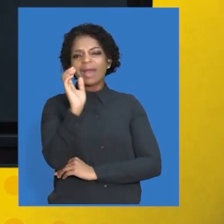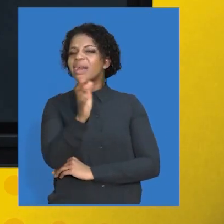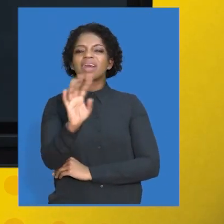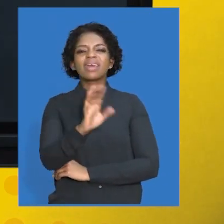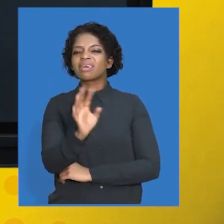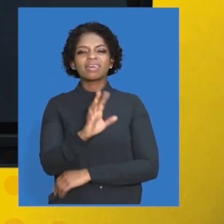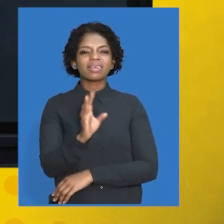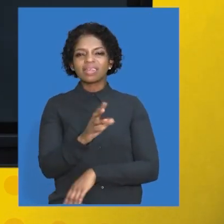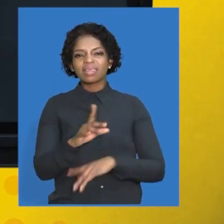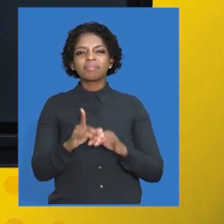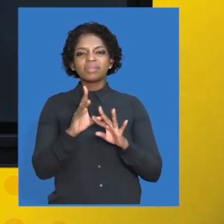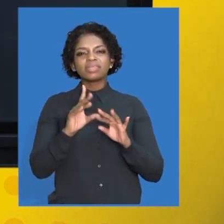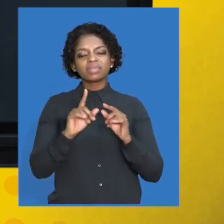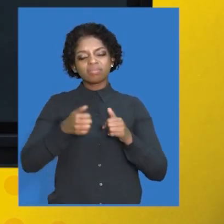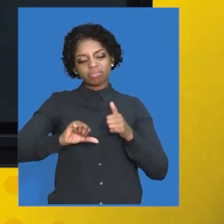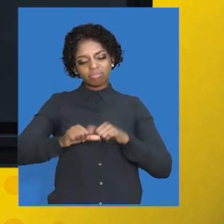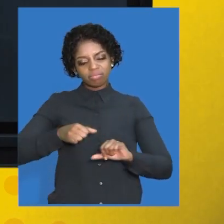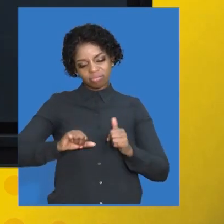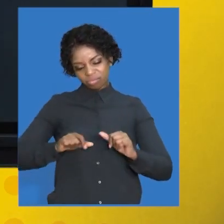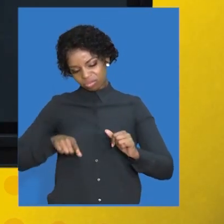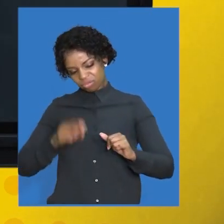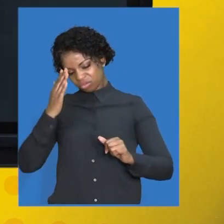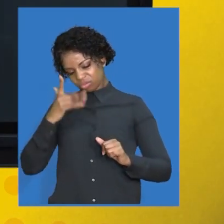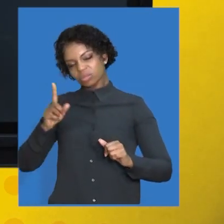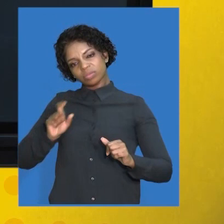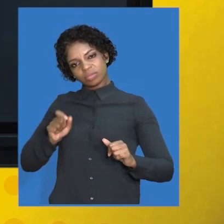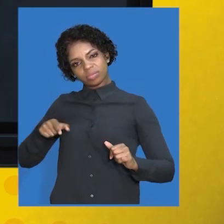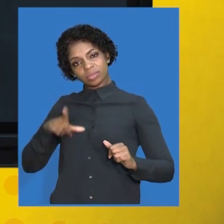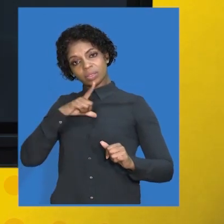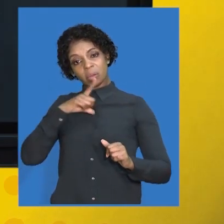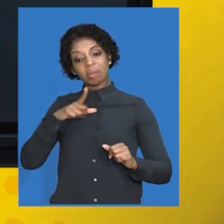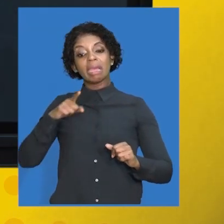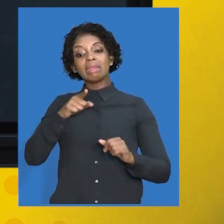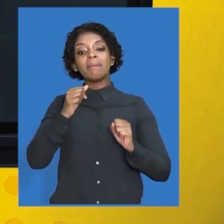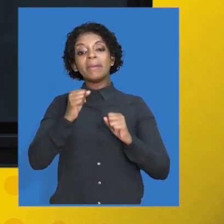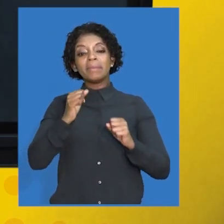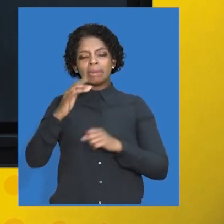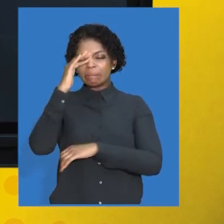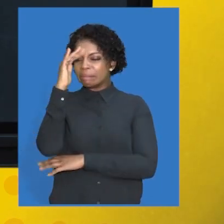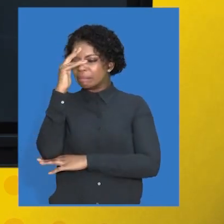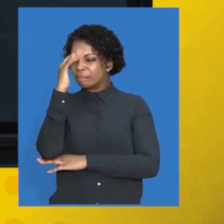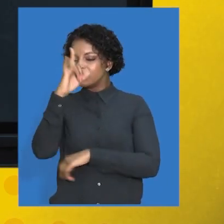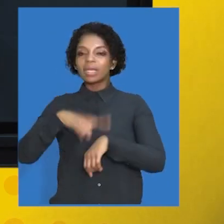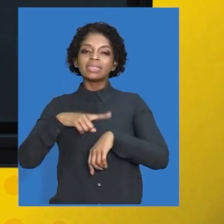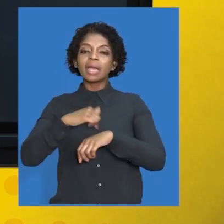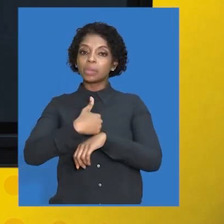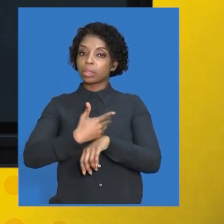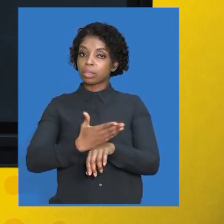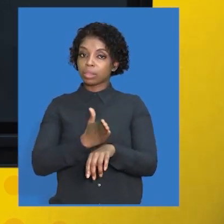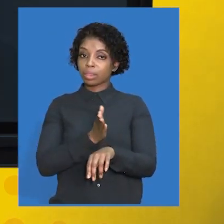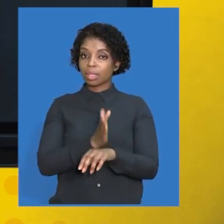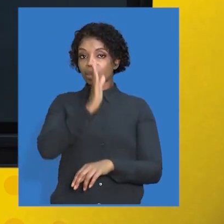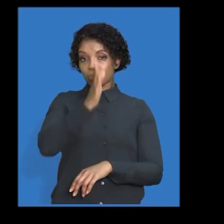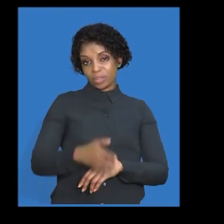to get back. If you're not going to get back that time, you're going to run out of time for your paper and potentially lose out on a whole bunch of marks. And